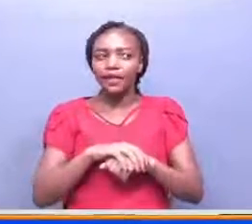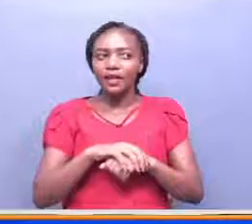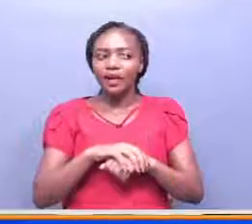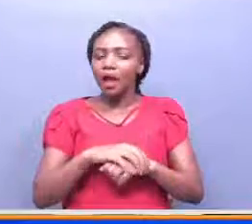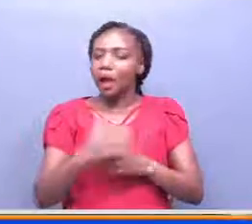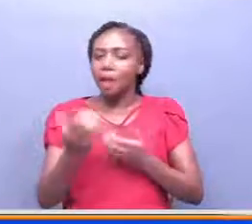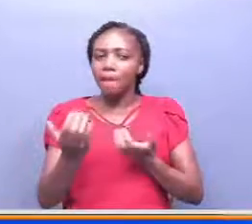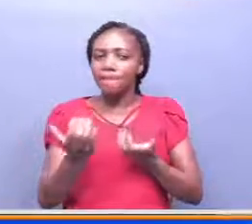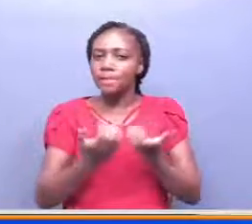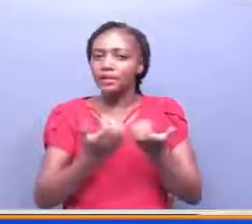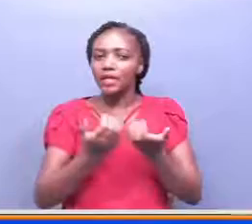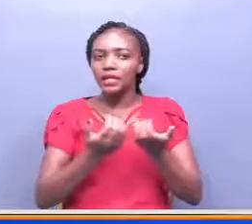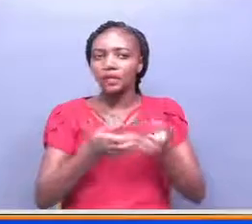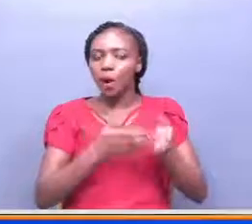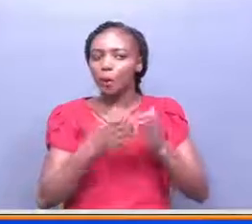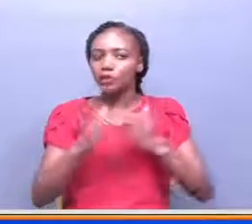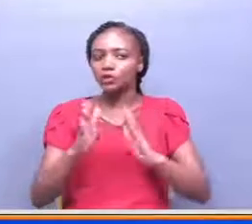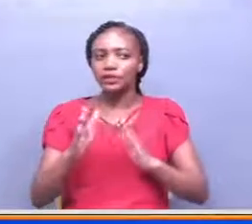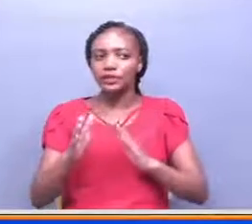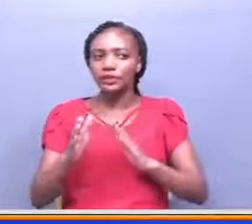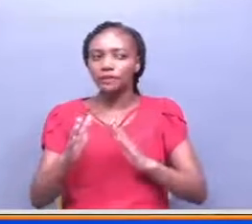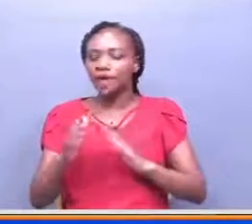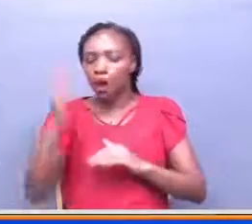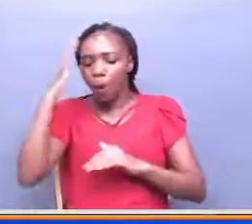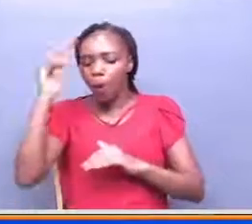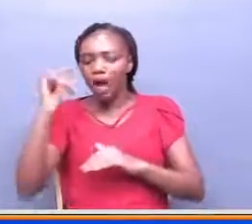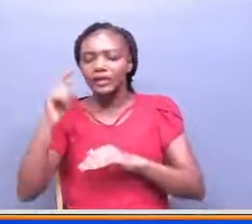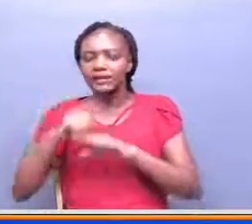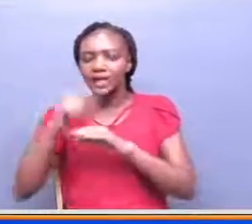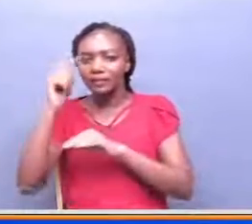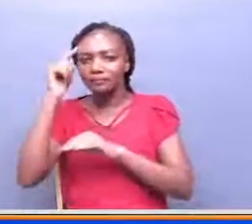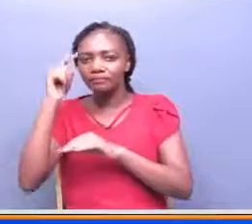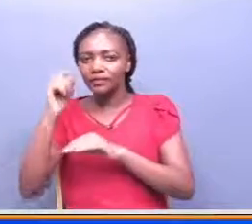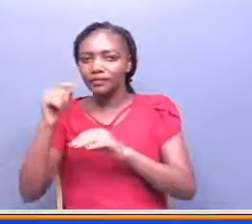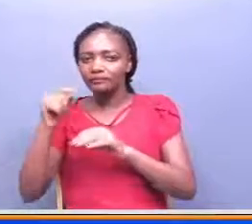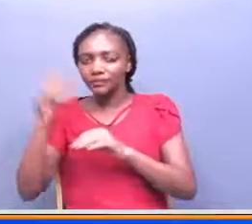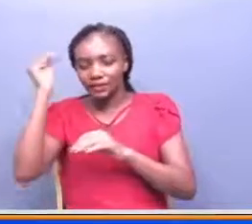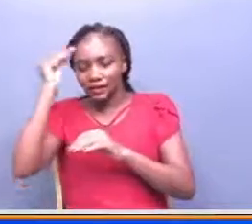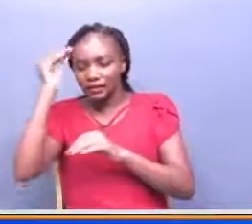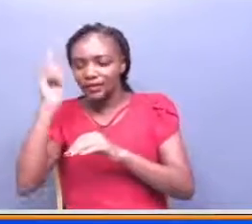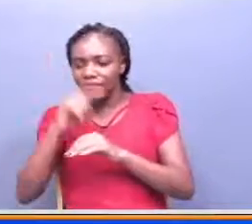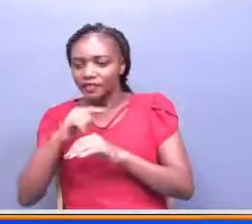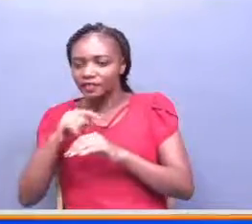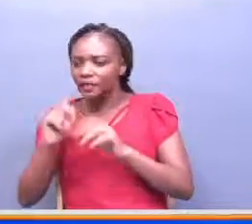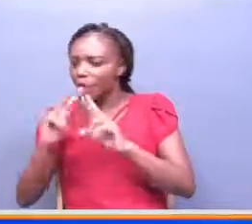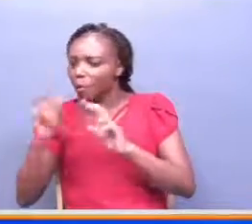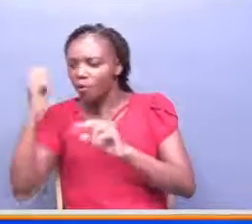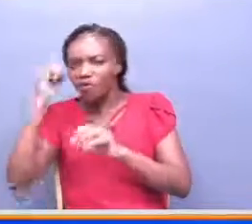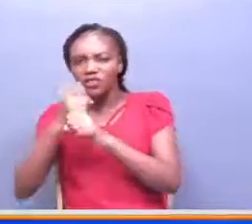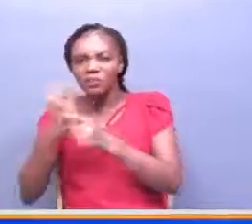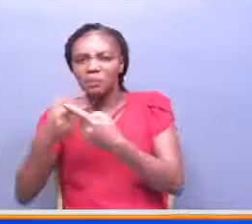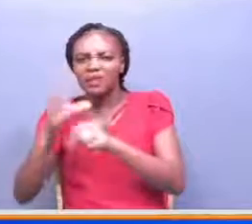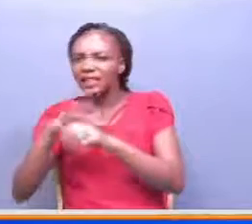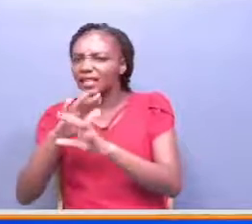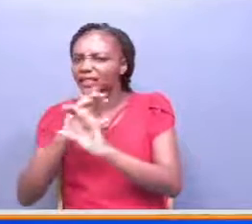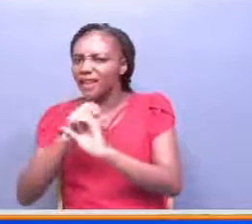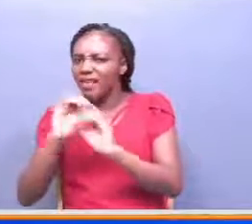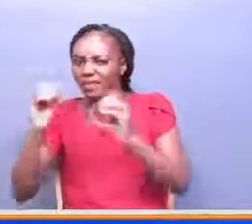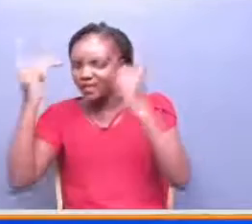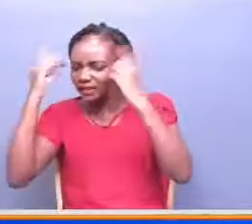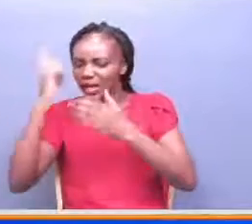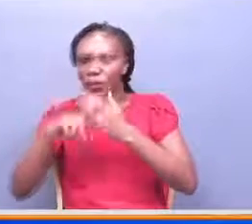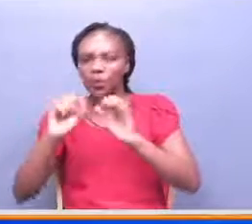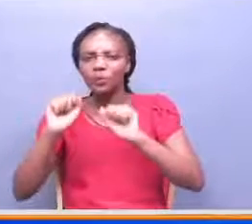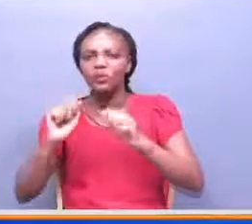would. This is after his job applications to various workplaces went unanswered. Kitu Big Fish